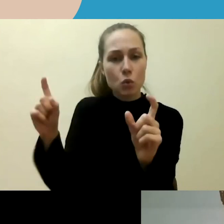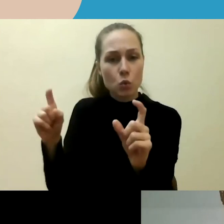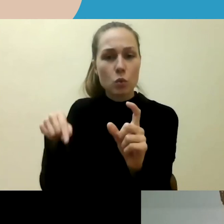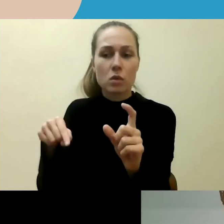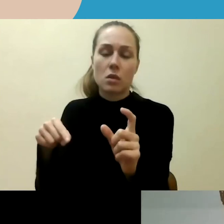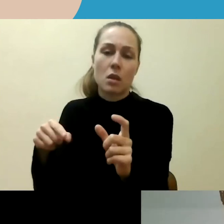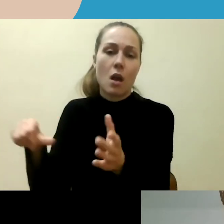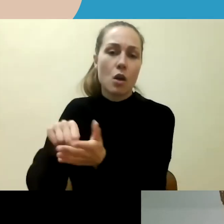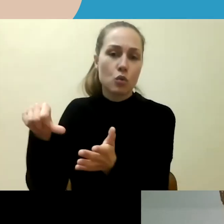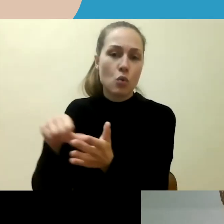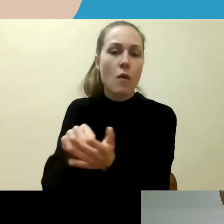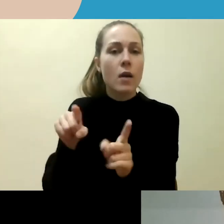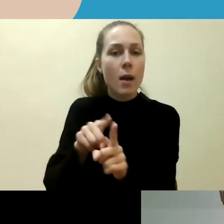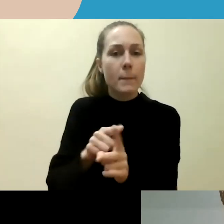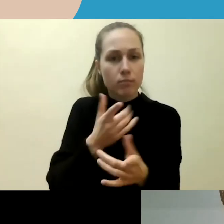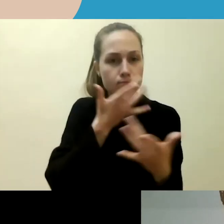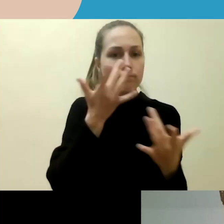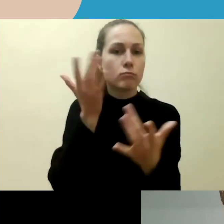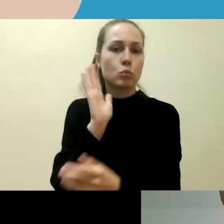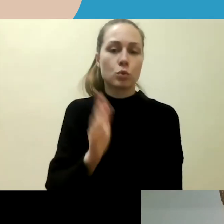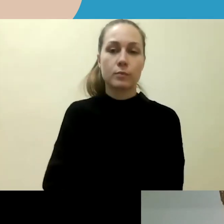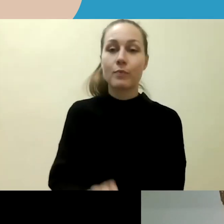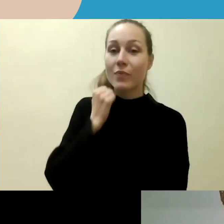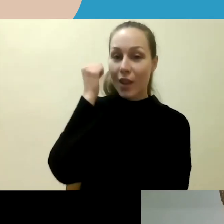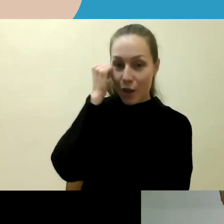the offense, and so on.